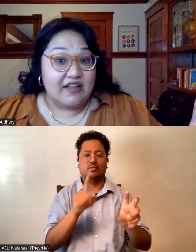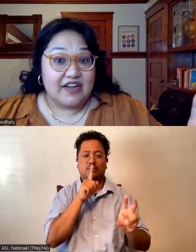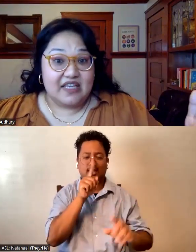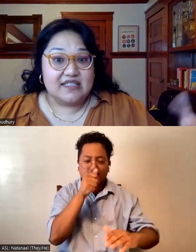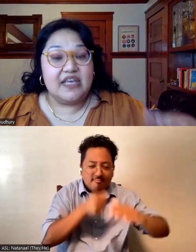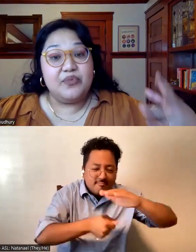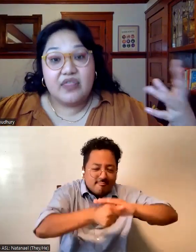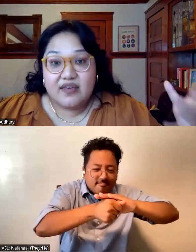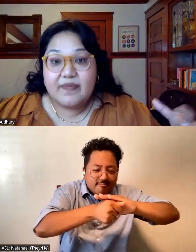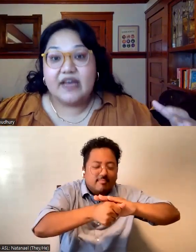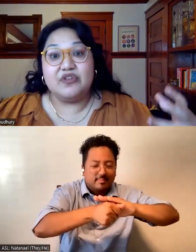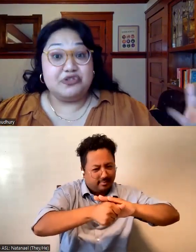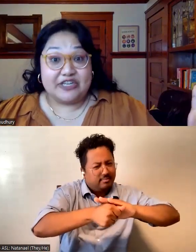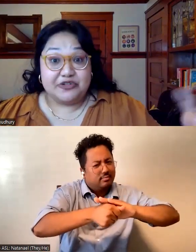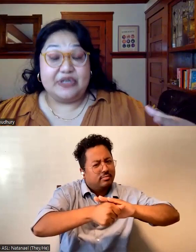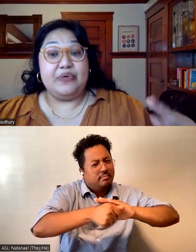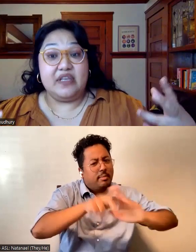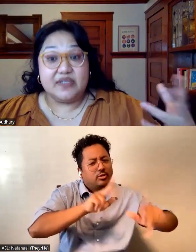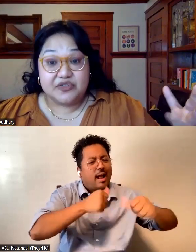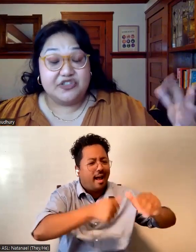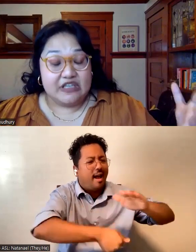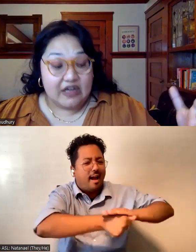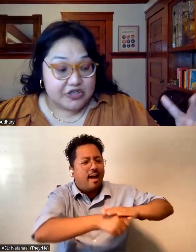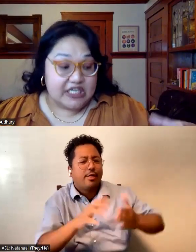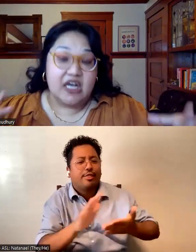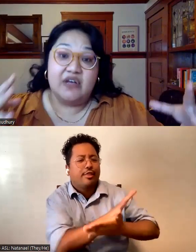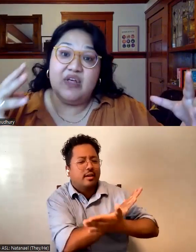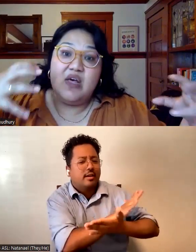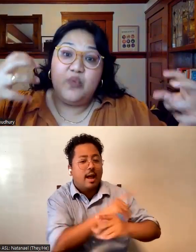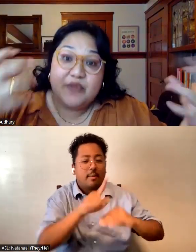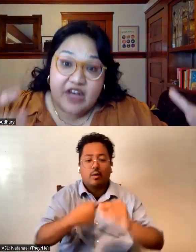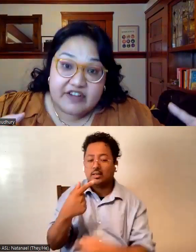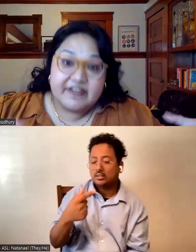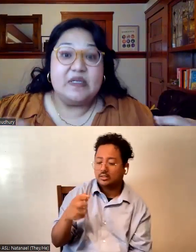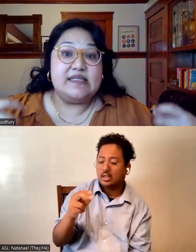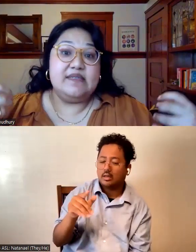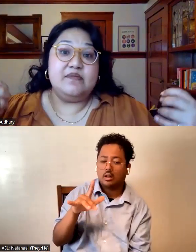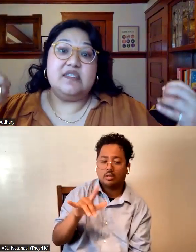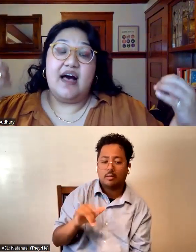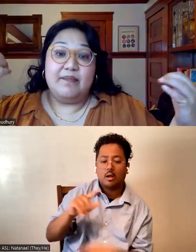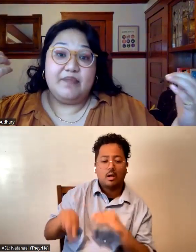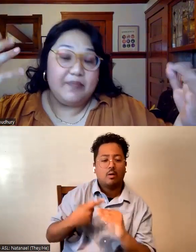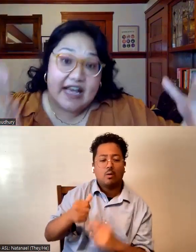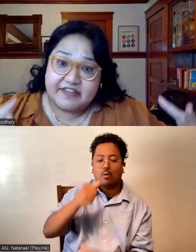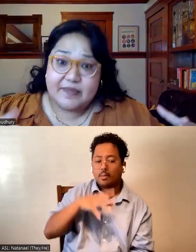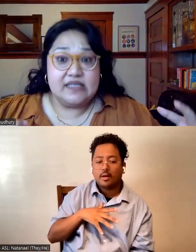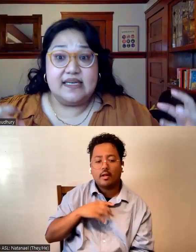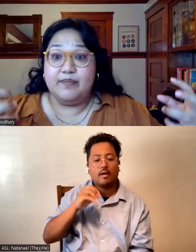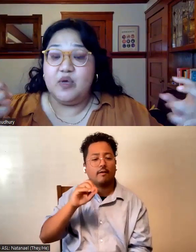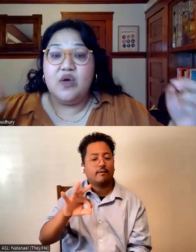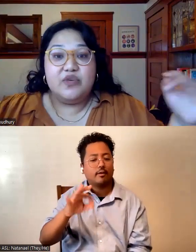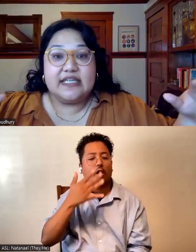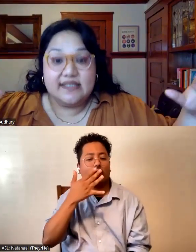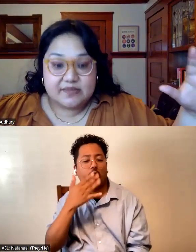underneath a lot of things. Like if we think about the trajectory or the history genealogy of women of color feminisms, Black